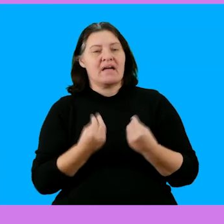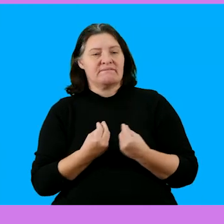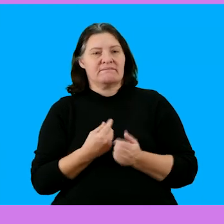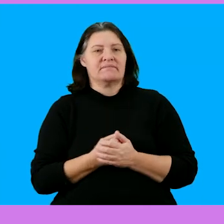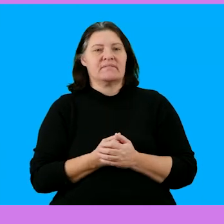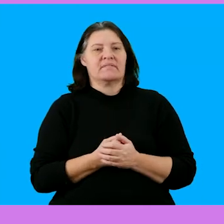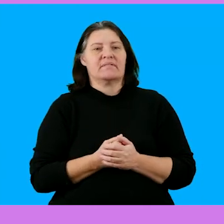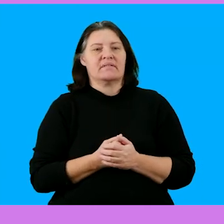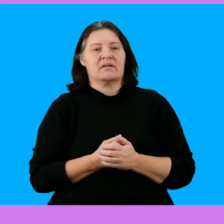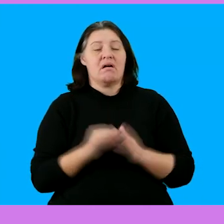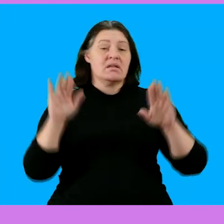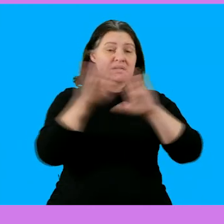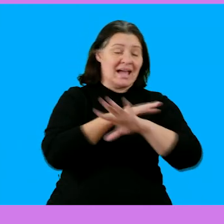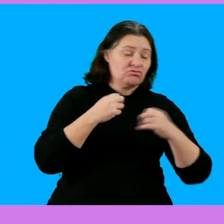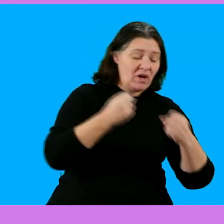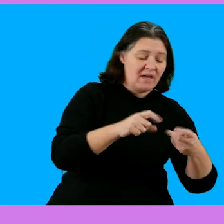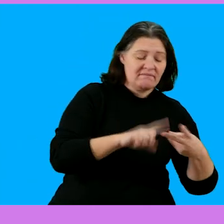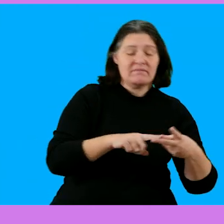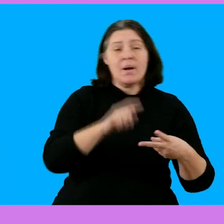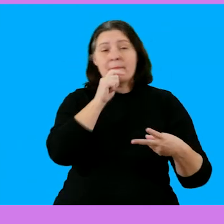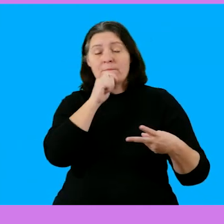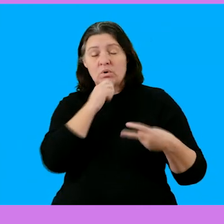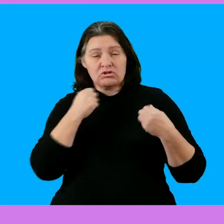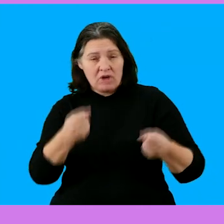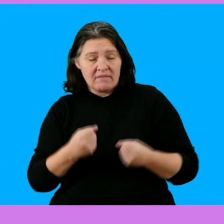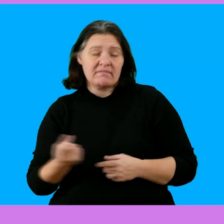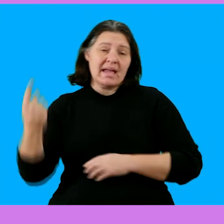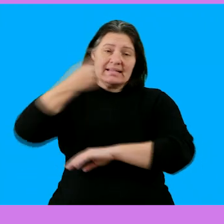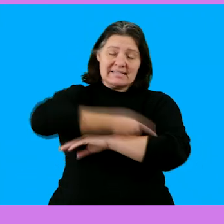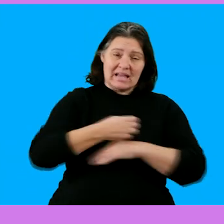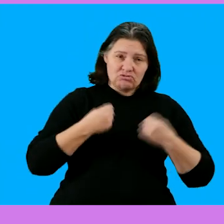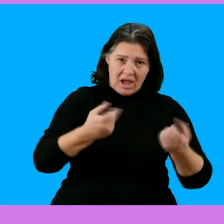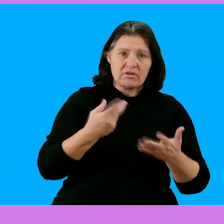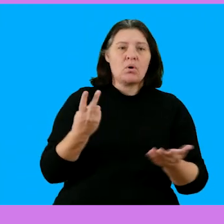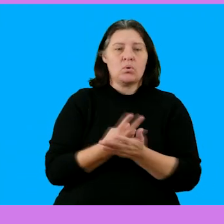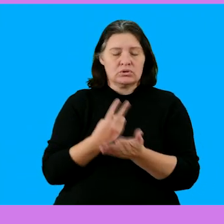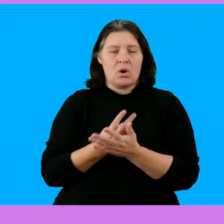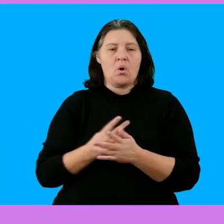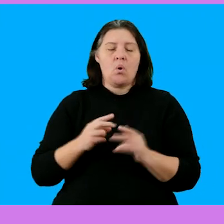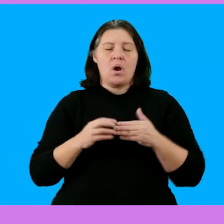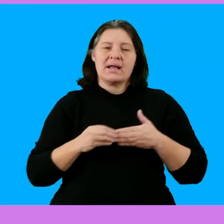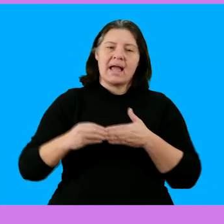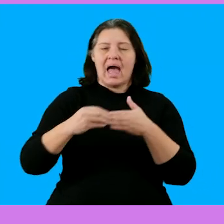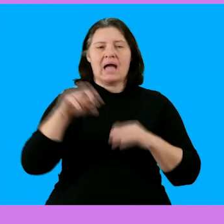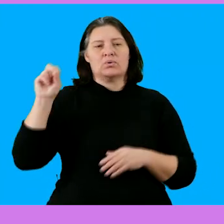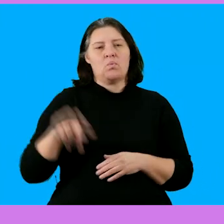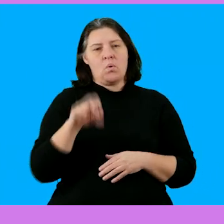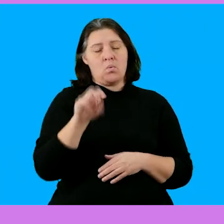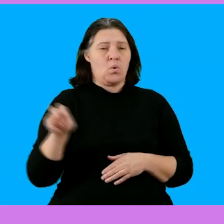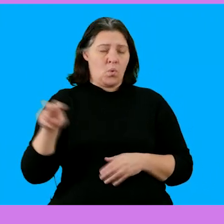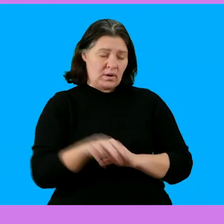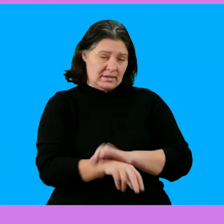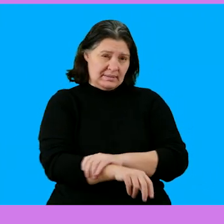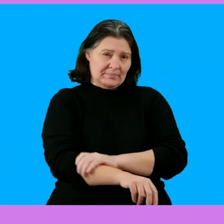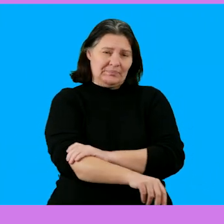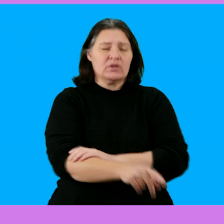It consists of your night drive, morning drive, day drive, and then also a guided walk. So we would